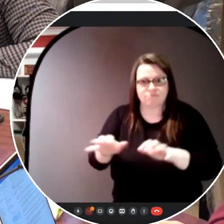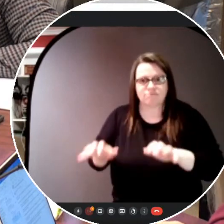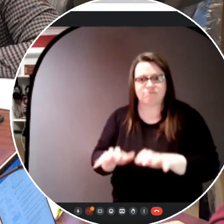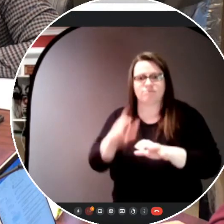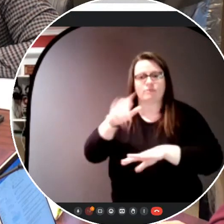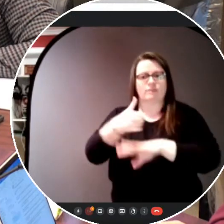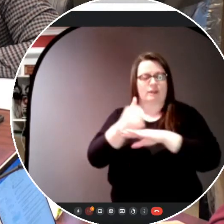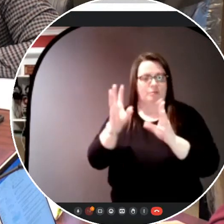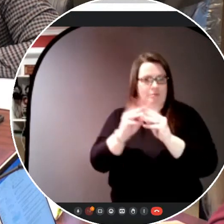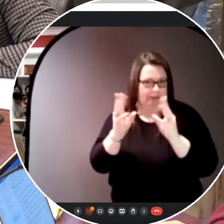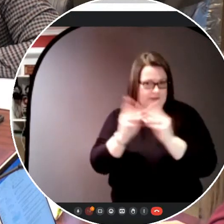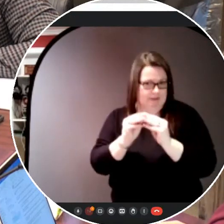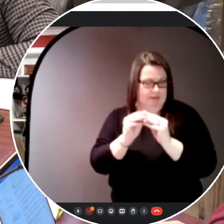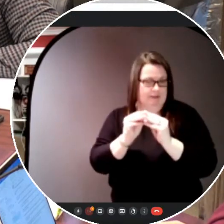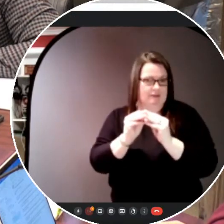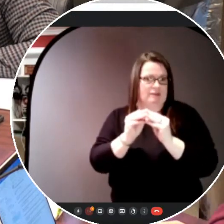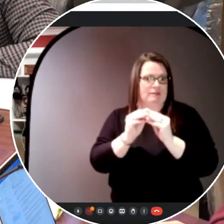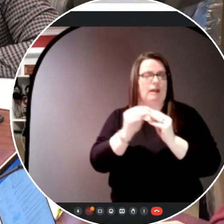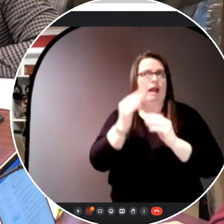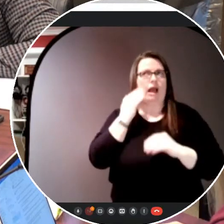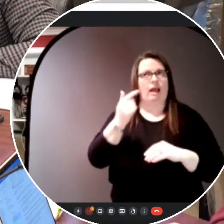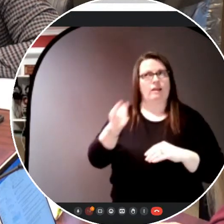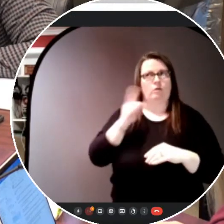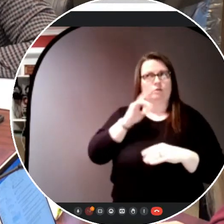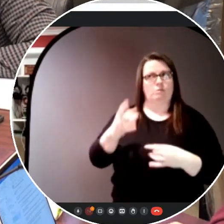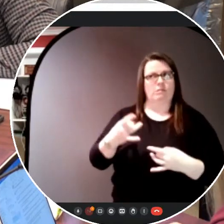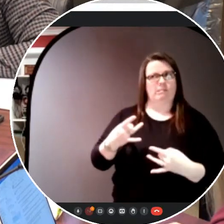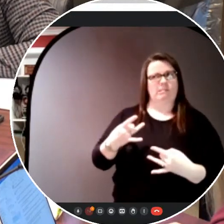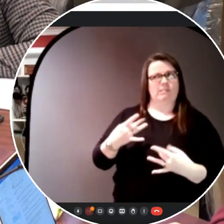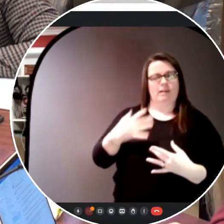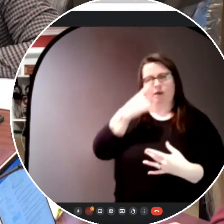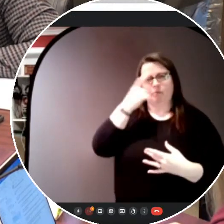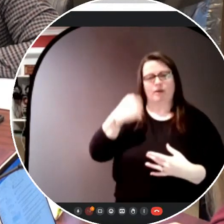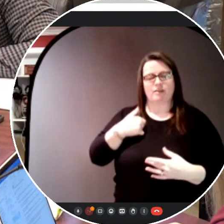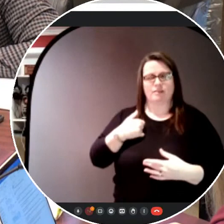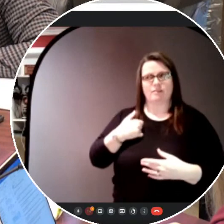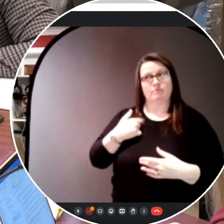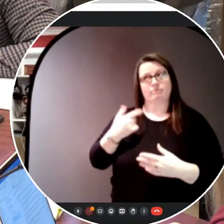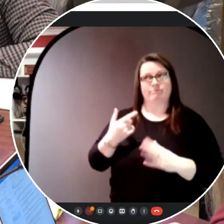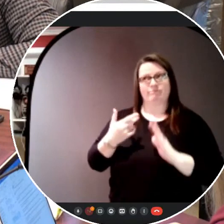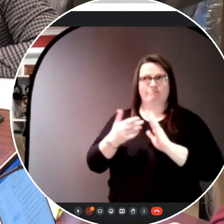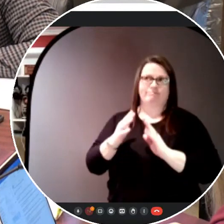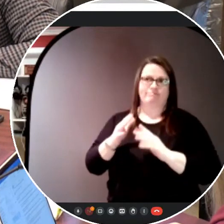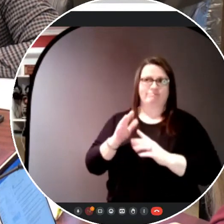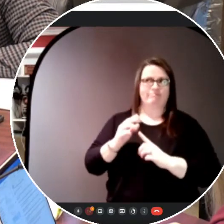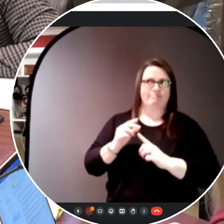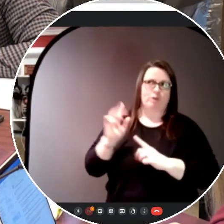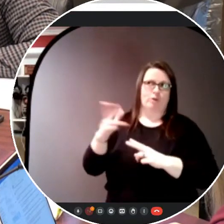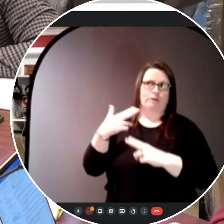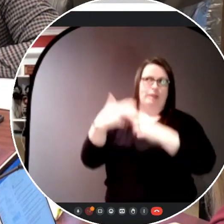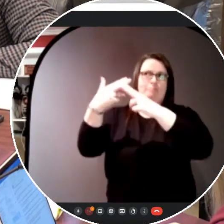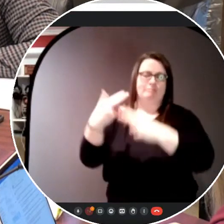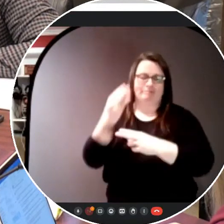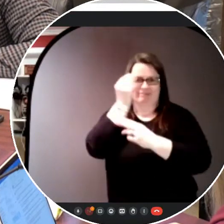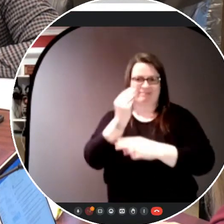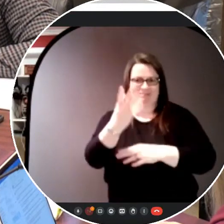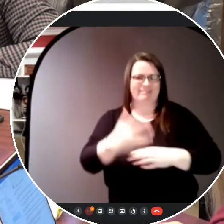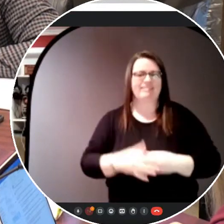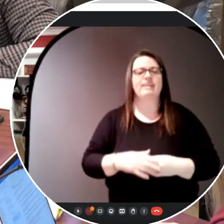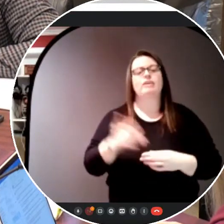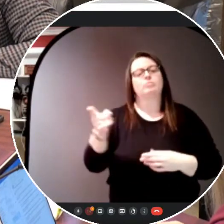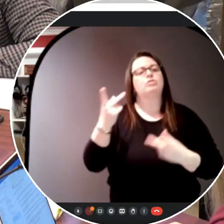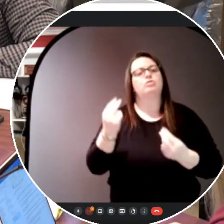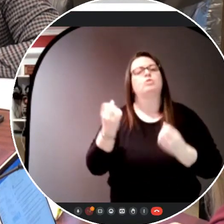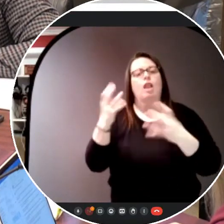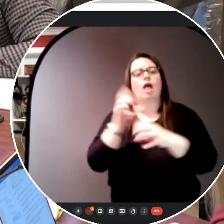and unless she'll hate me for singling her out like this, but she has done a lot of work. And I would also like to thank Elaine